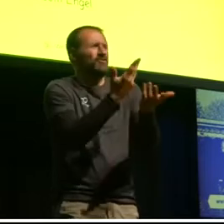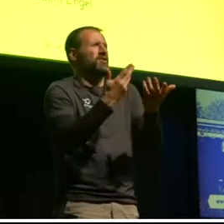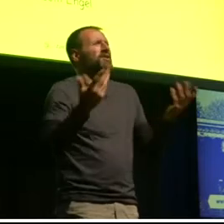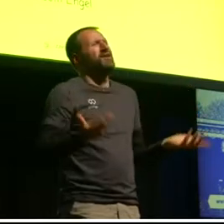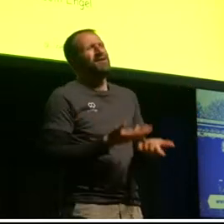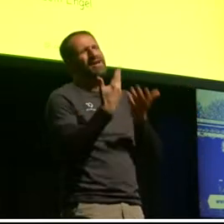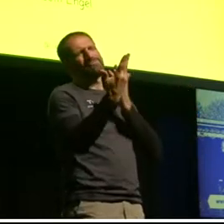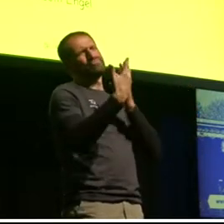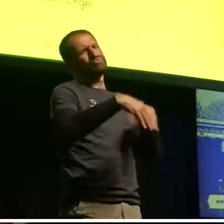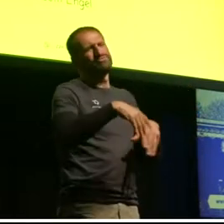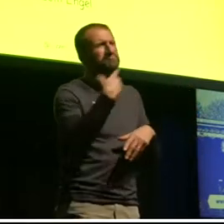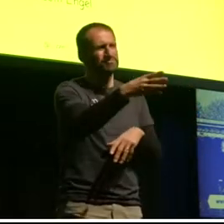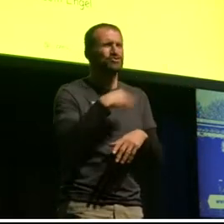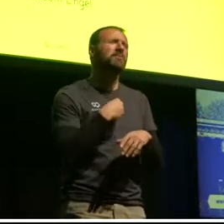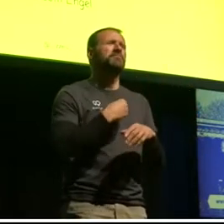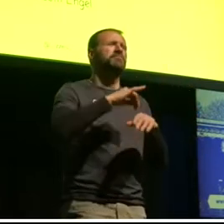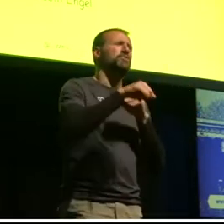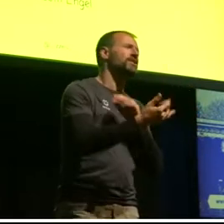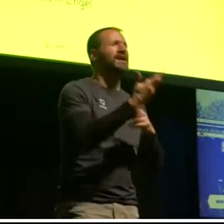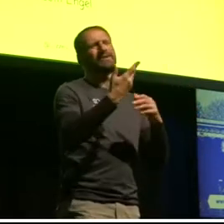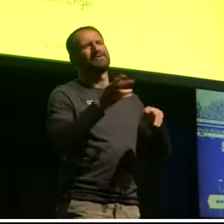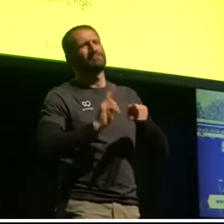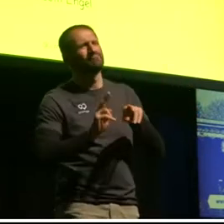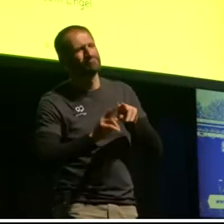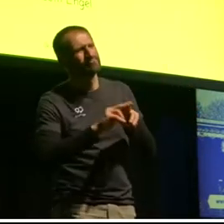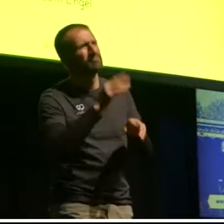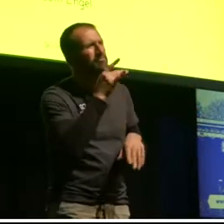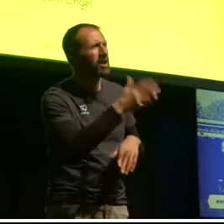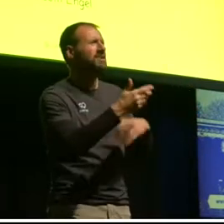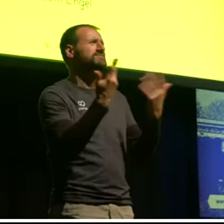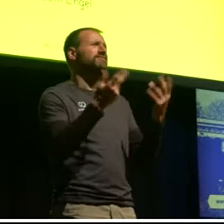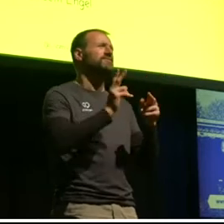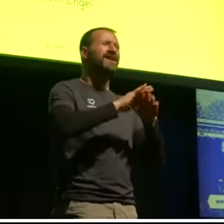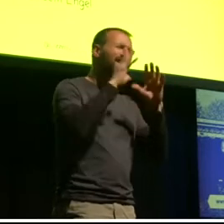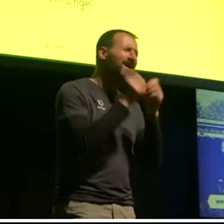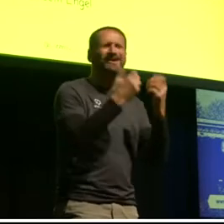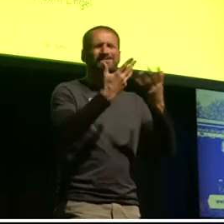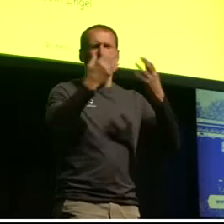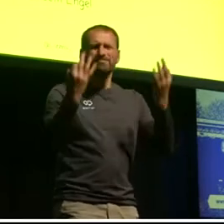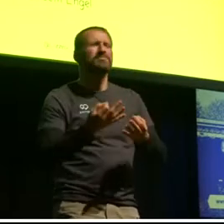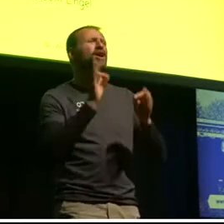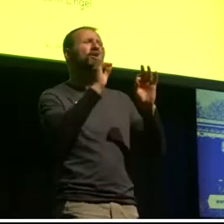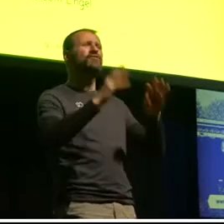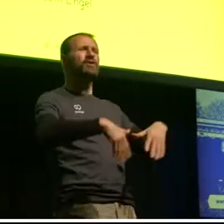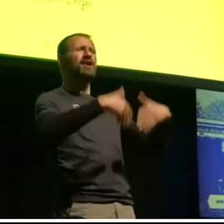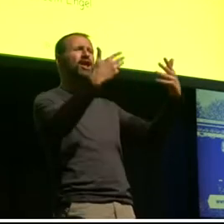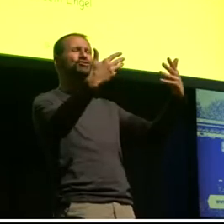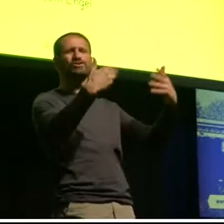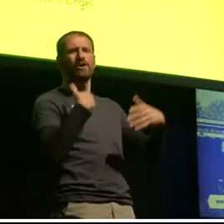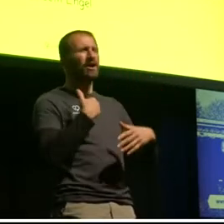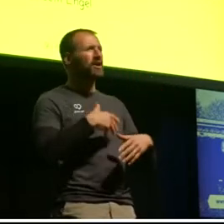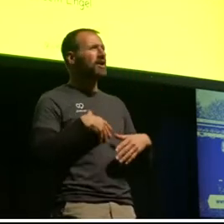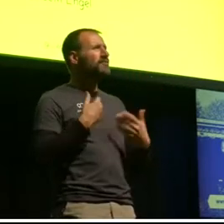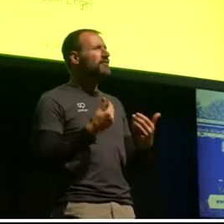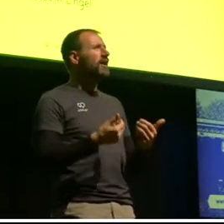on that project together, like fixed bugs, did everything we needed to launch, and I felt really, wow, this